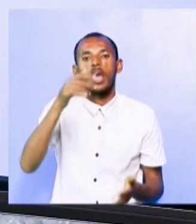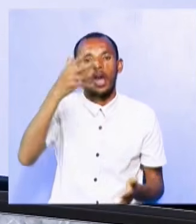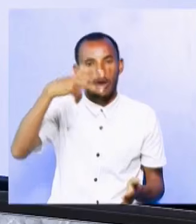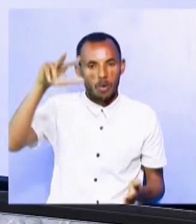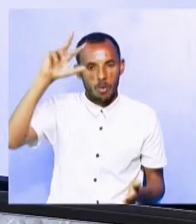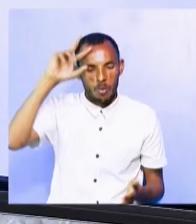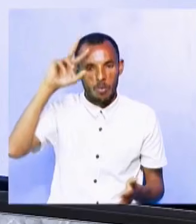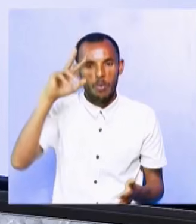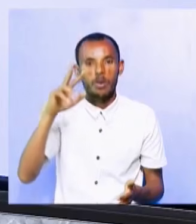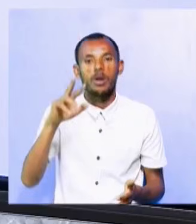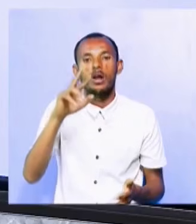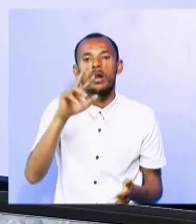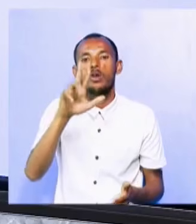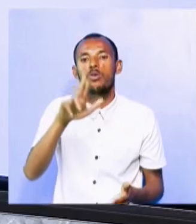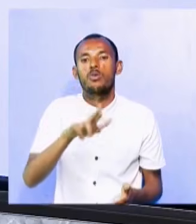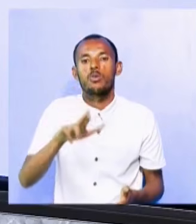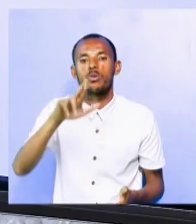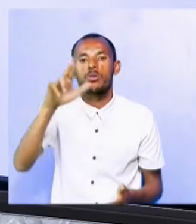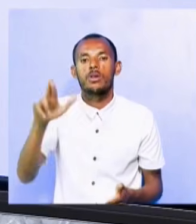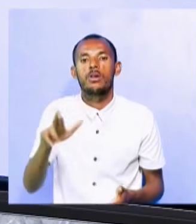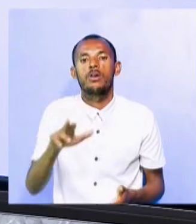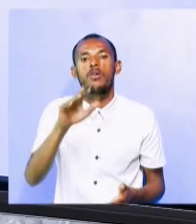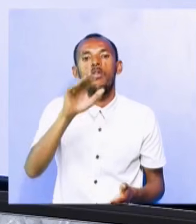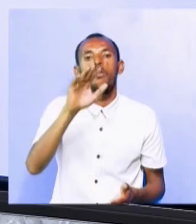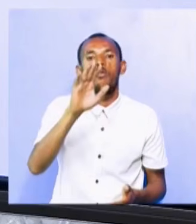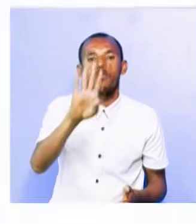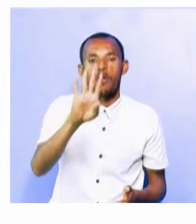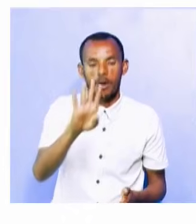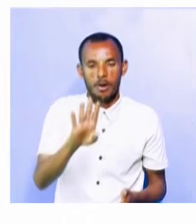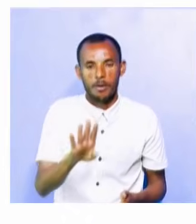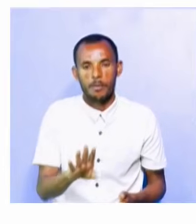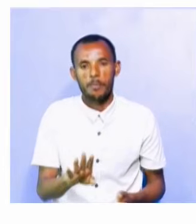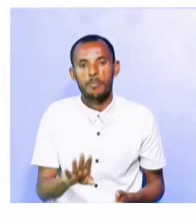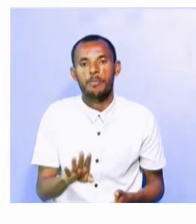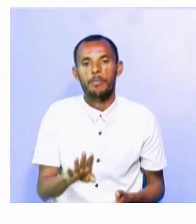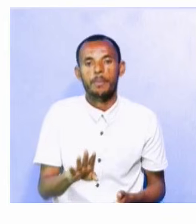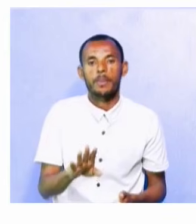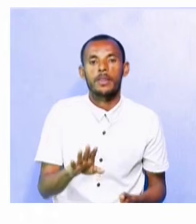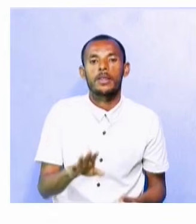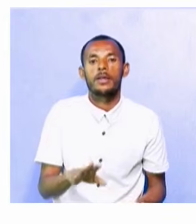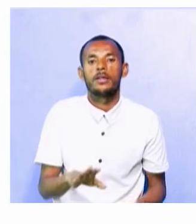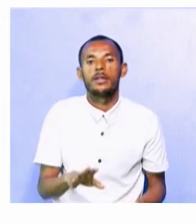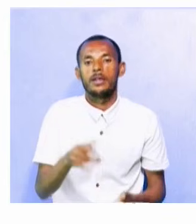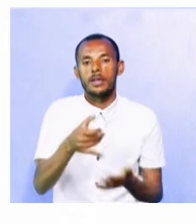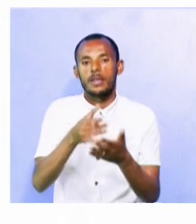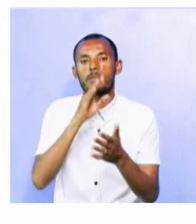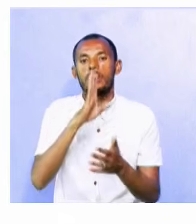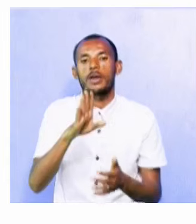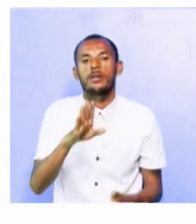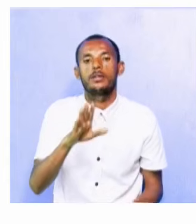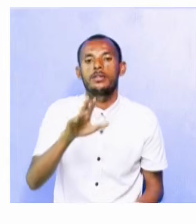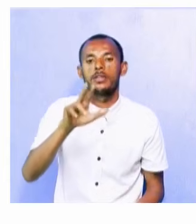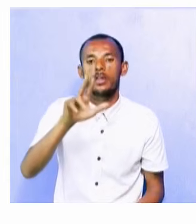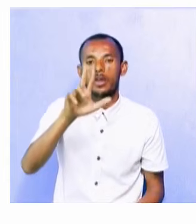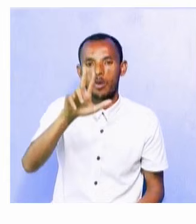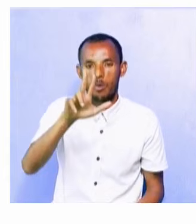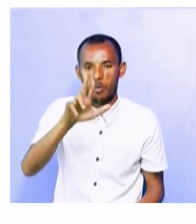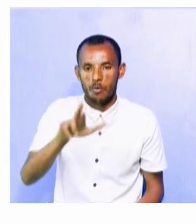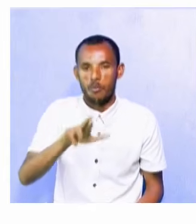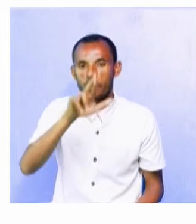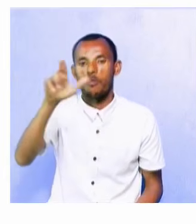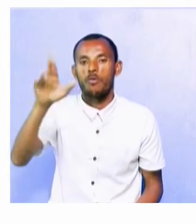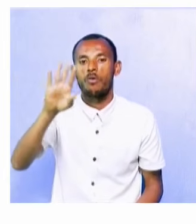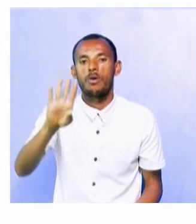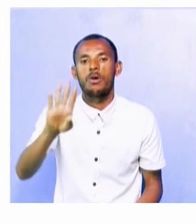need to substitute 4 cube in place of 64. So it becomes 4 to the power of